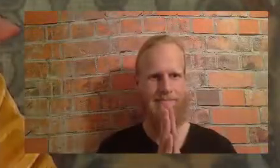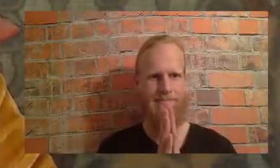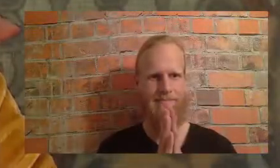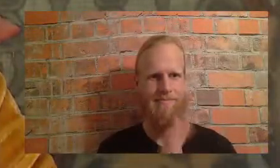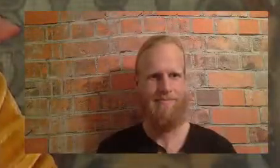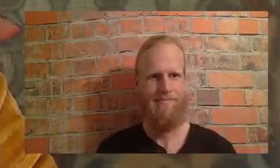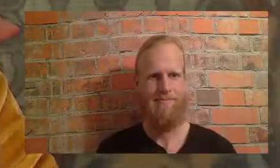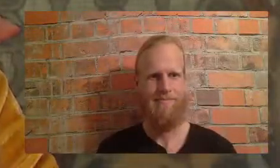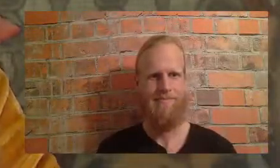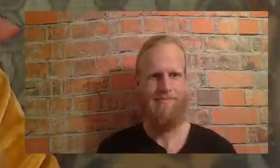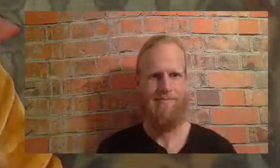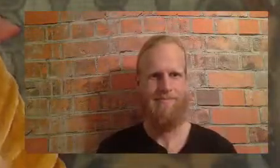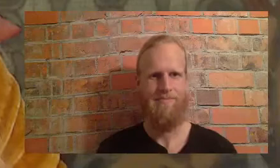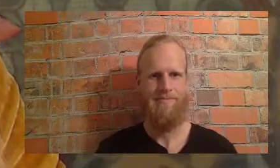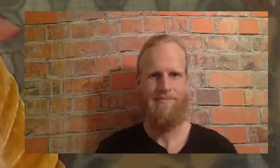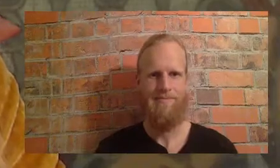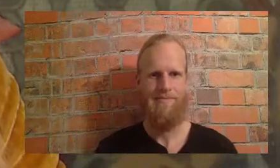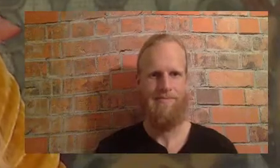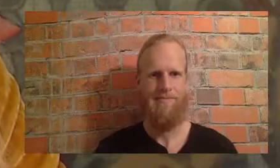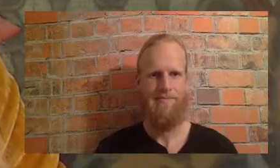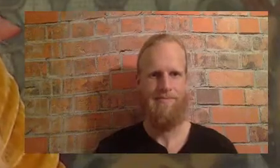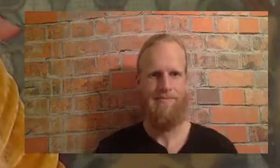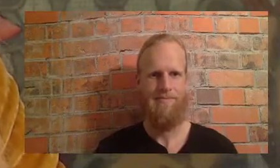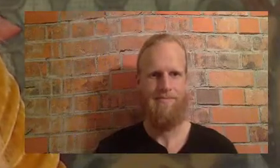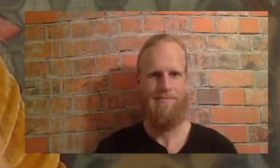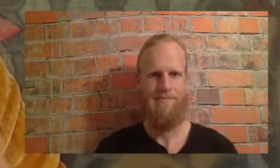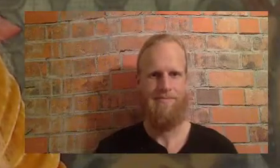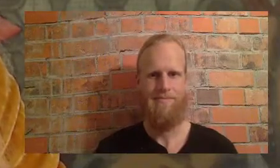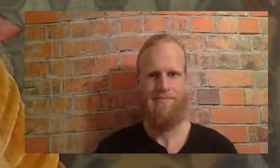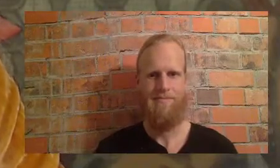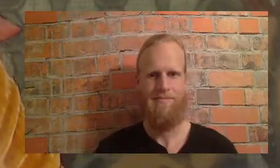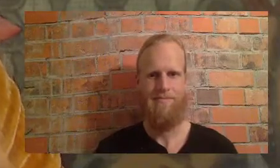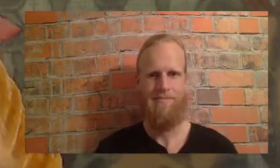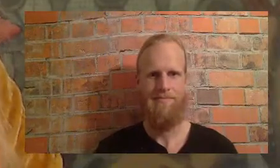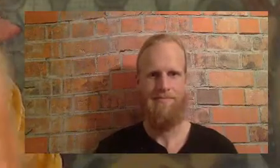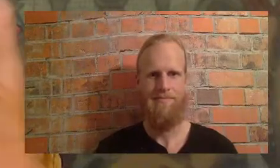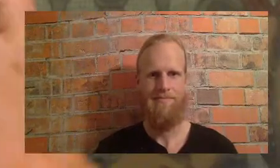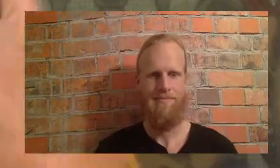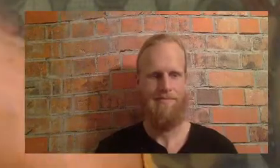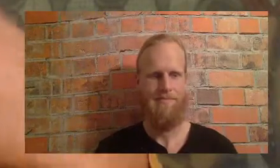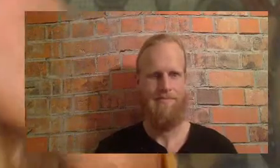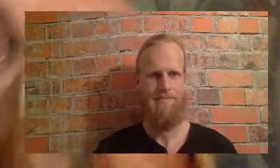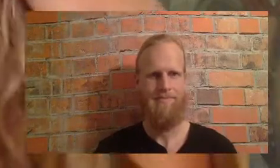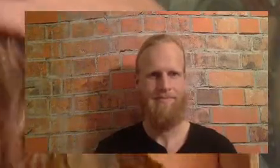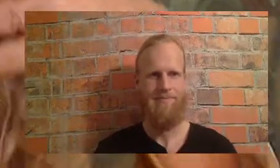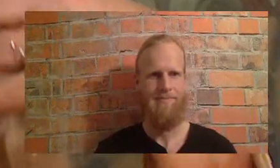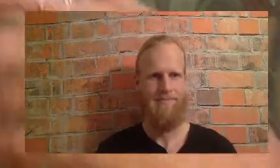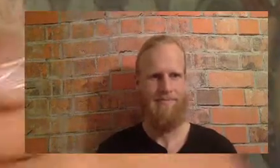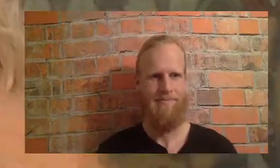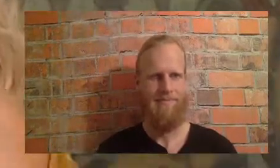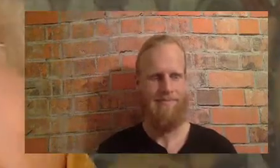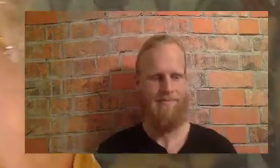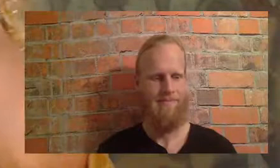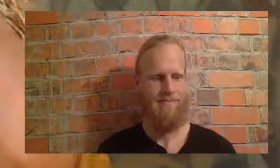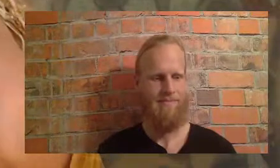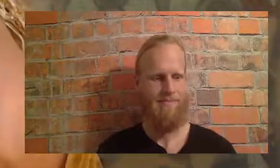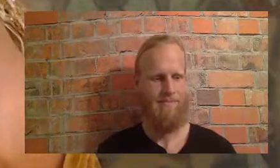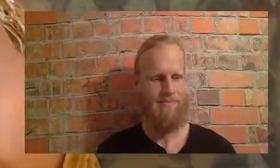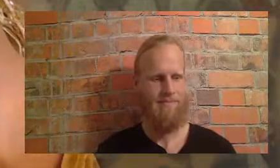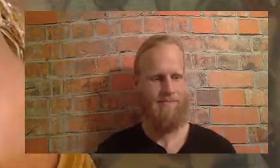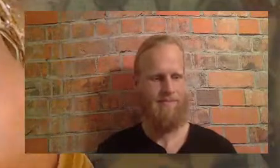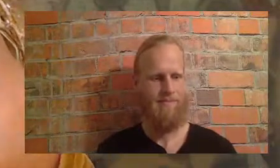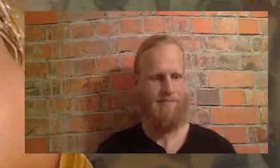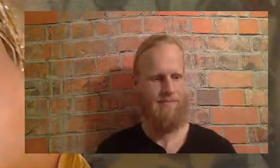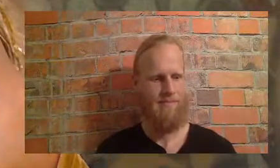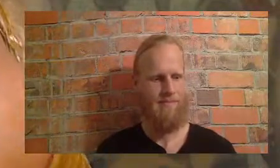All right, sweethearts. Hopefully you just learned a lot about yourself and where things may have started. And now we're going to tap that